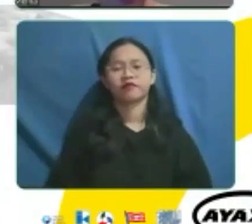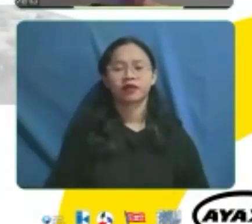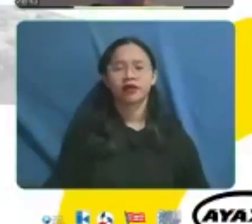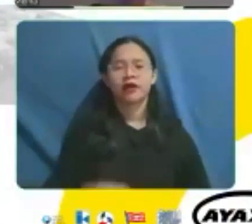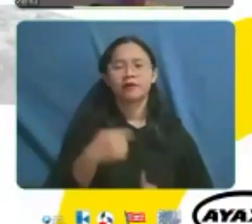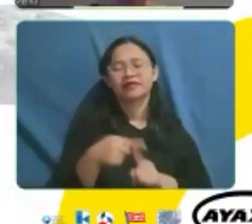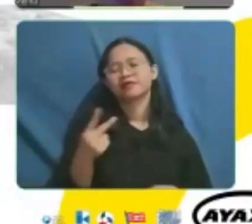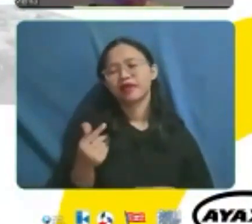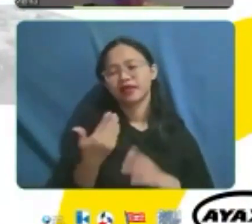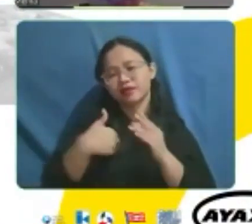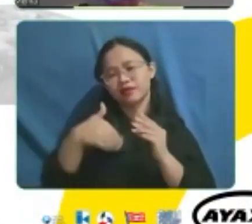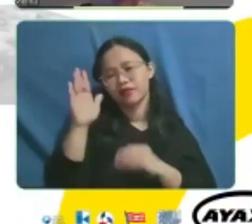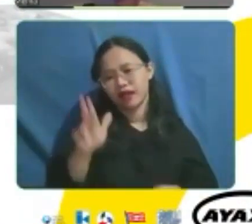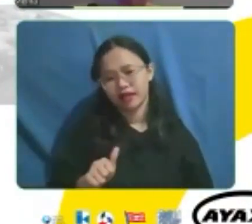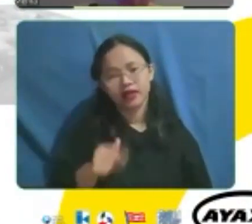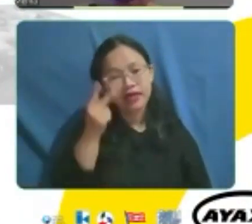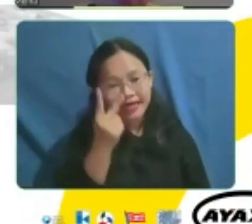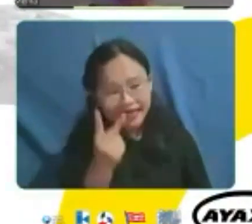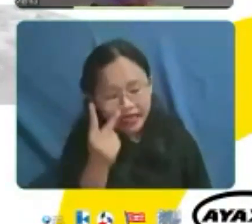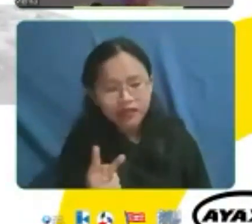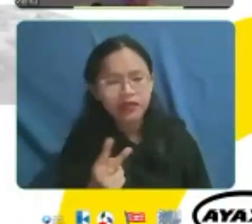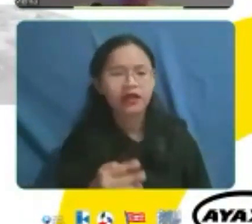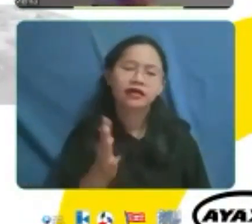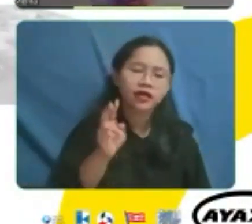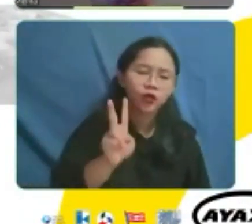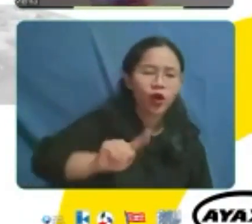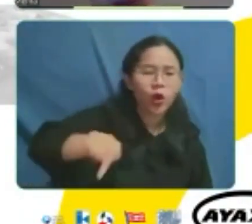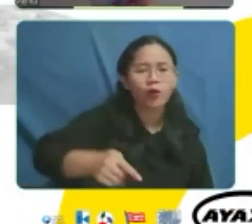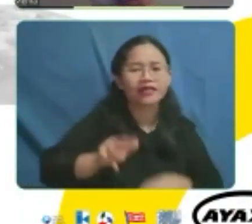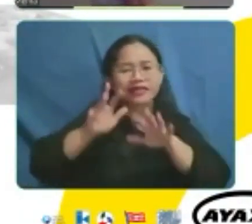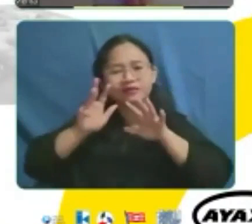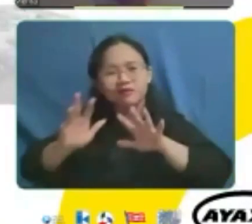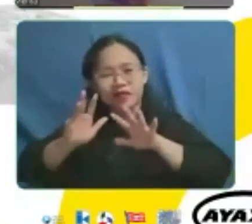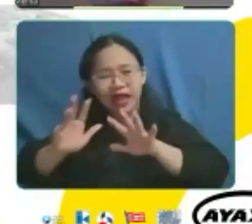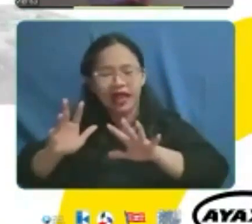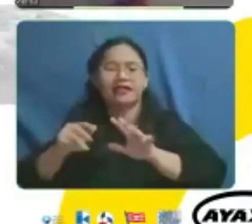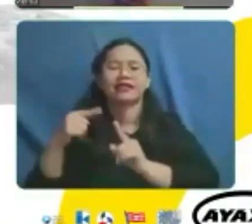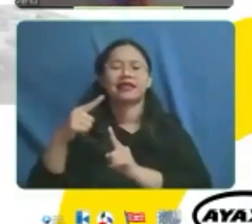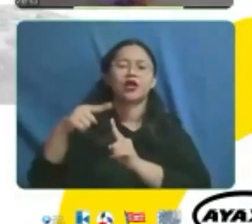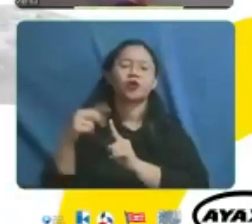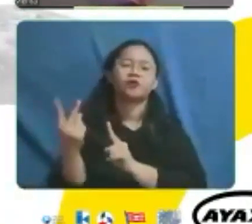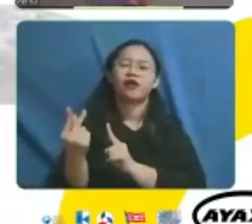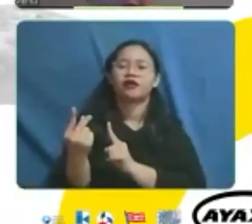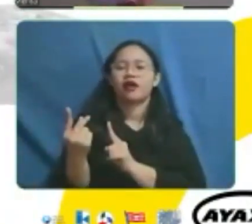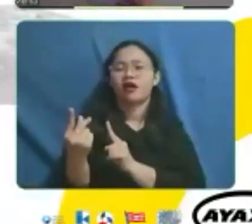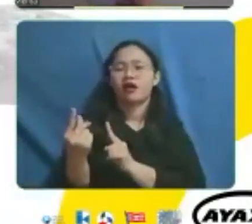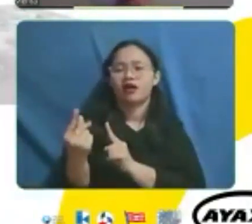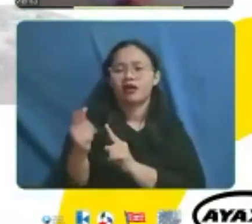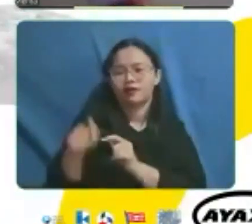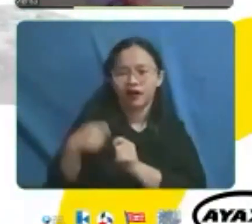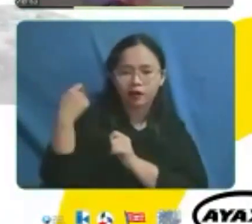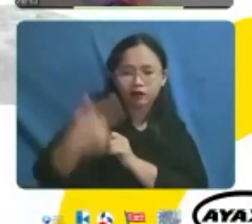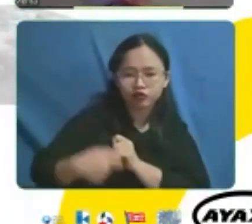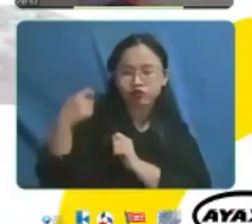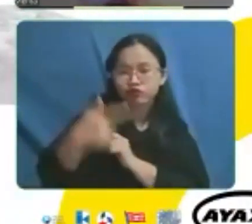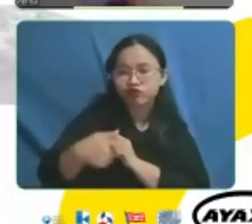And so when we look at this and we say, okay, this is a big problem, but what do we think about in terms of the effectiveness of the different solutions? Well,